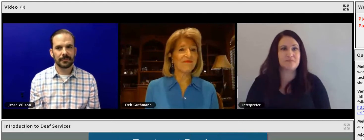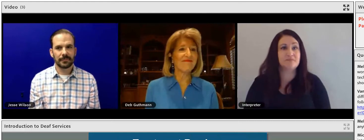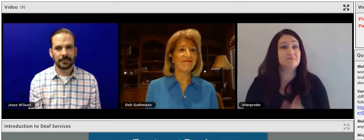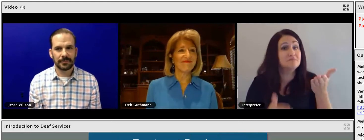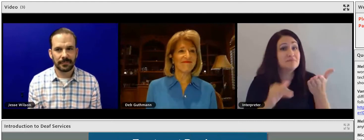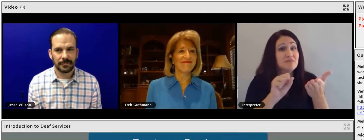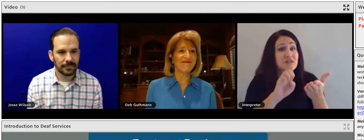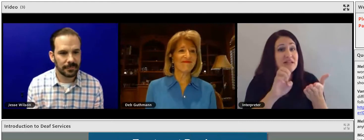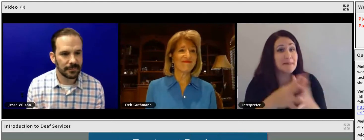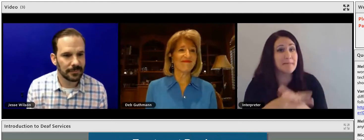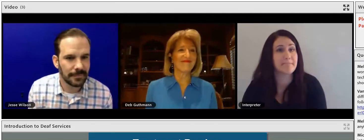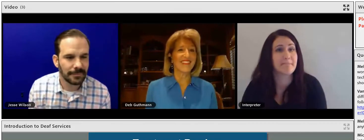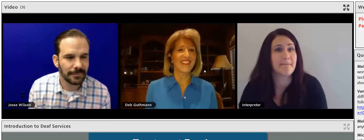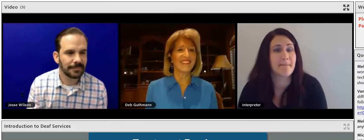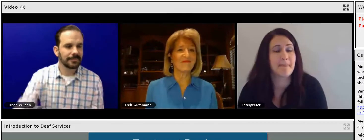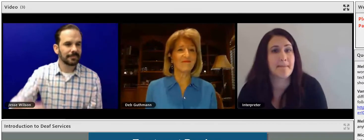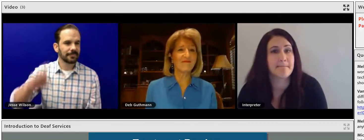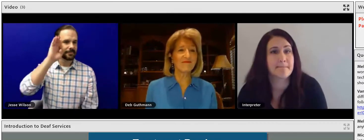Jessie.